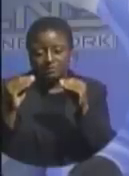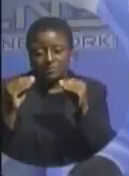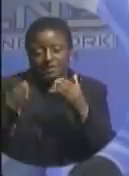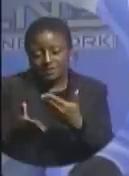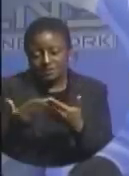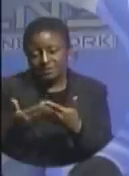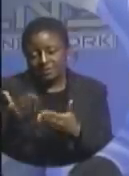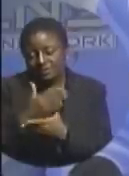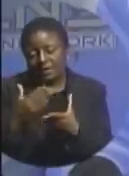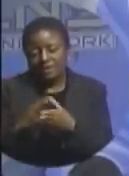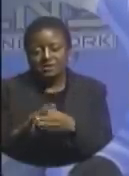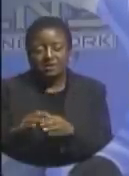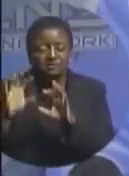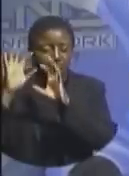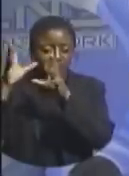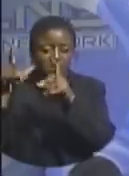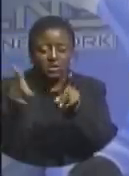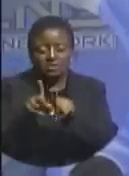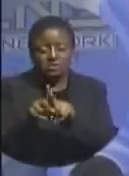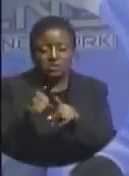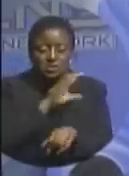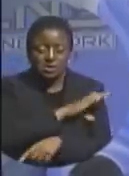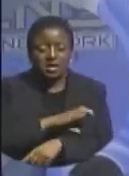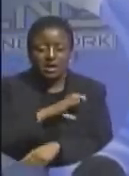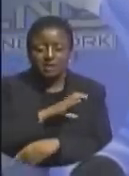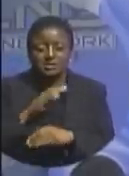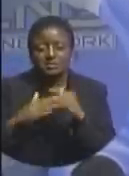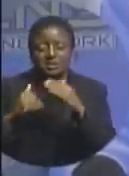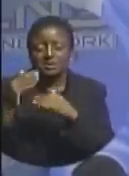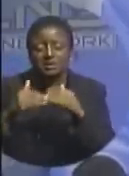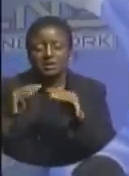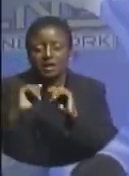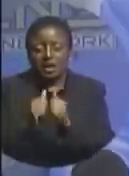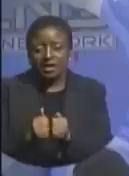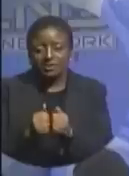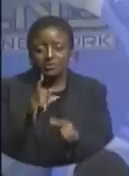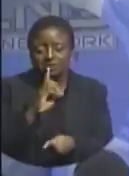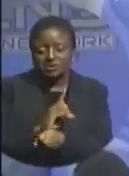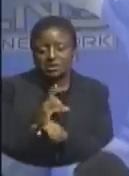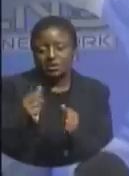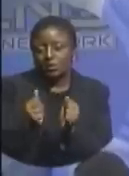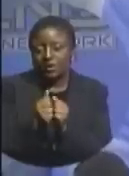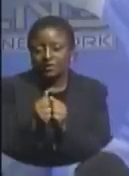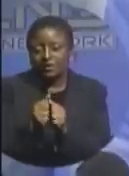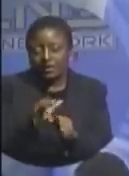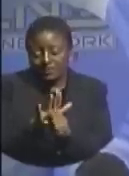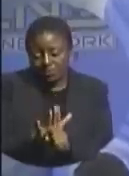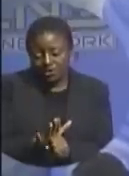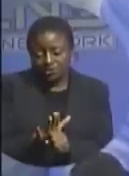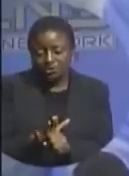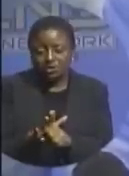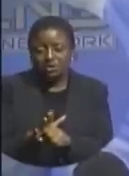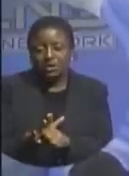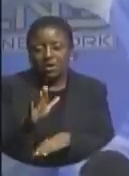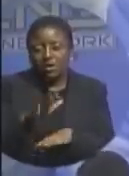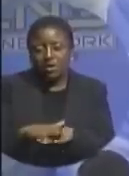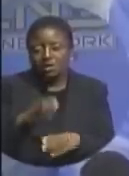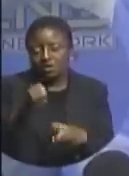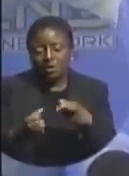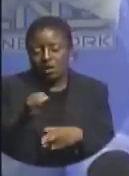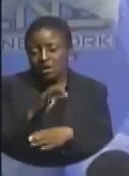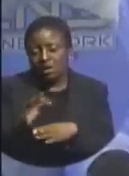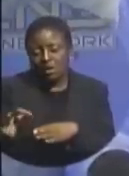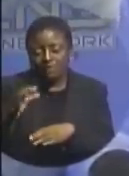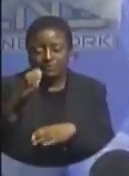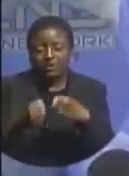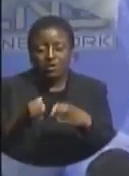building and how to deal with pressure both on and off the courts. I encourage all of you to come out to